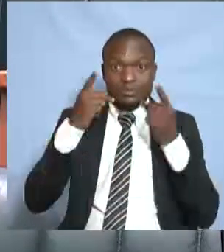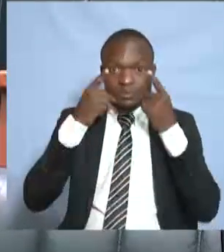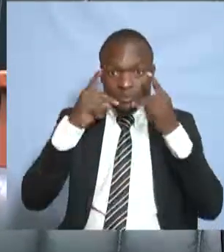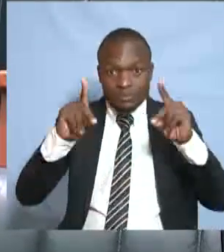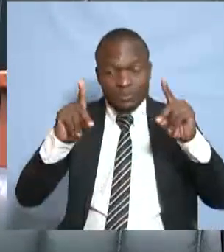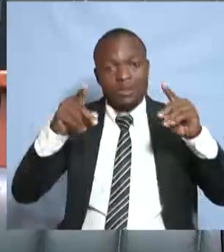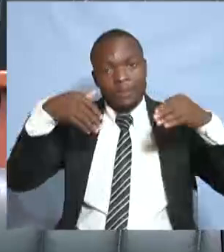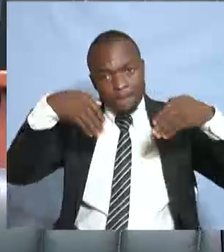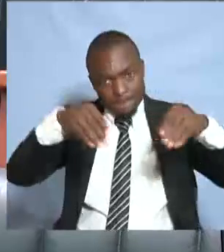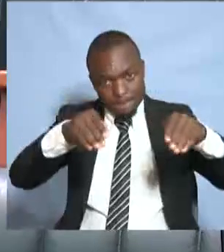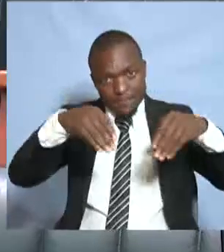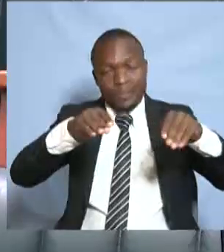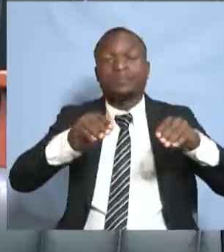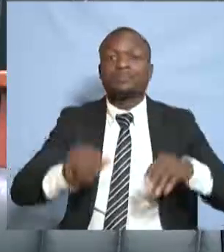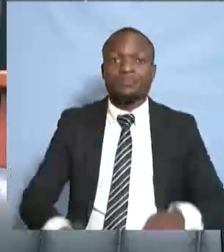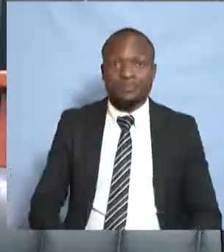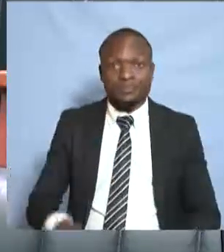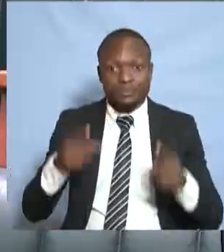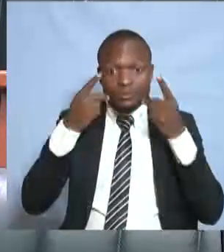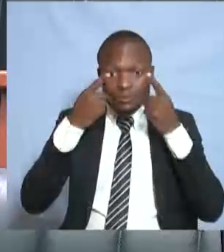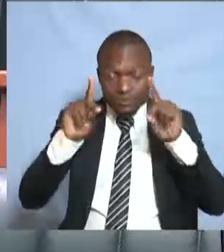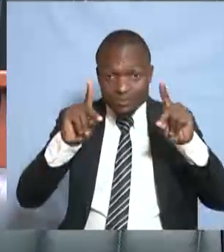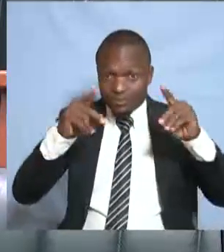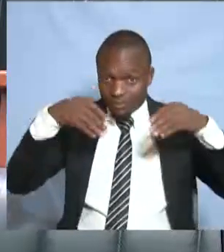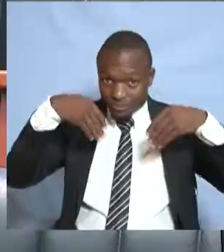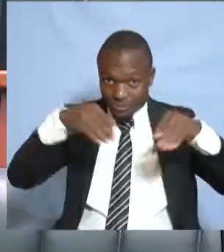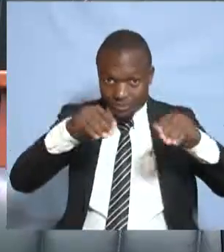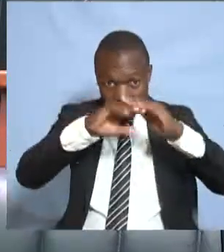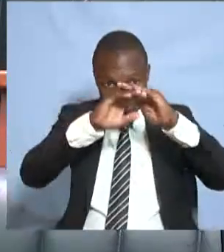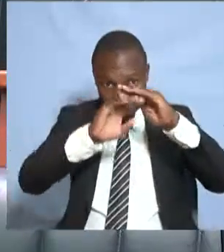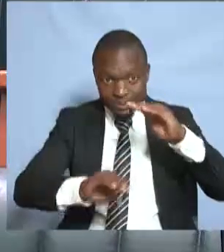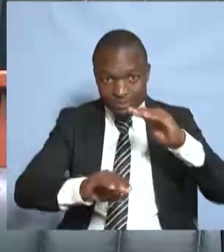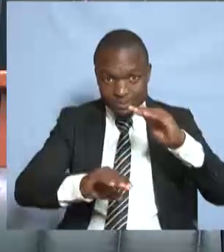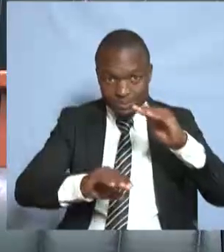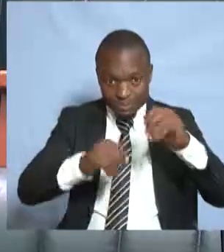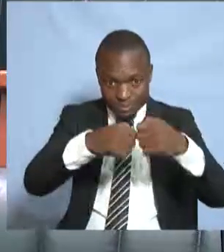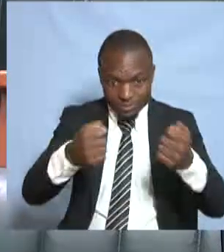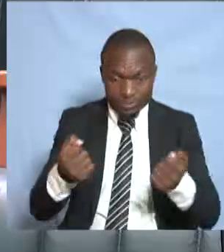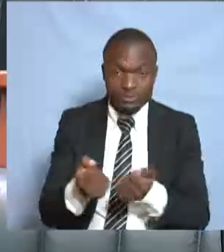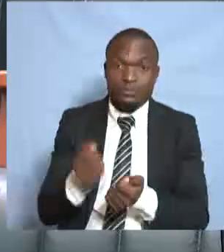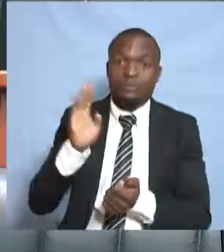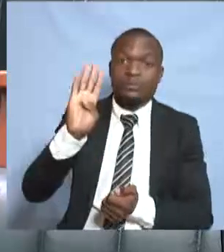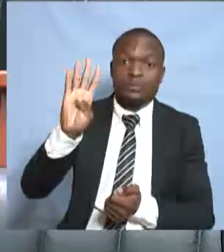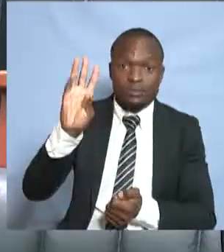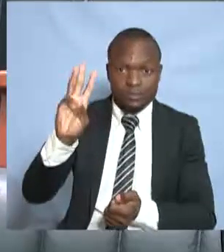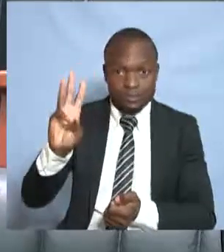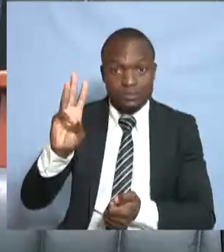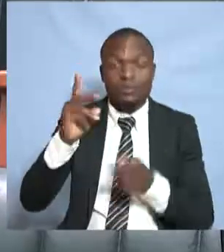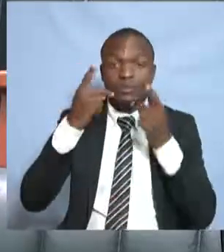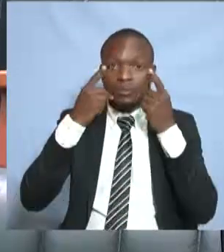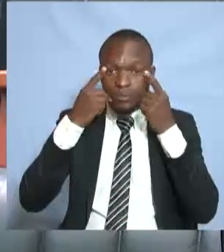auction. Now, Mr. Speaker, public auction is provided for under Section 46 of the